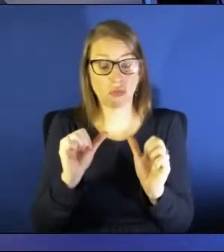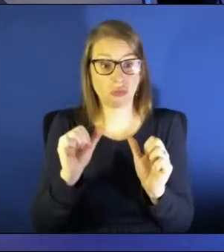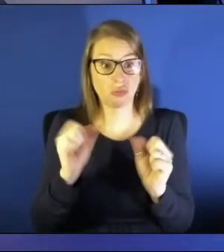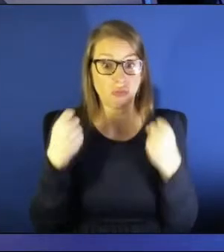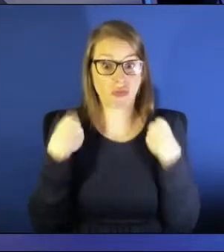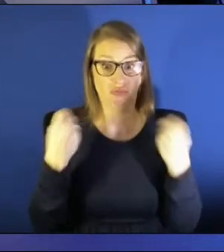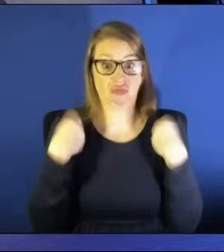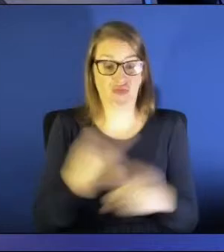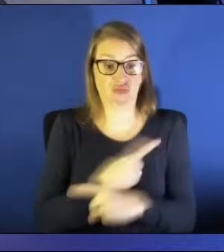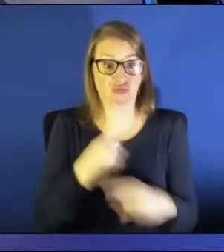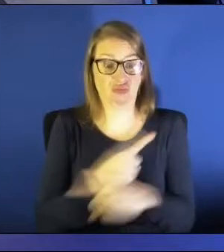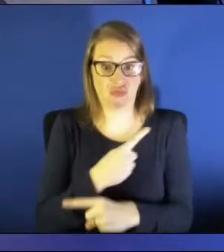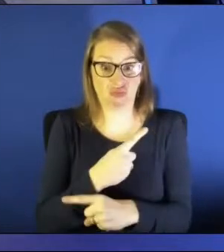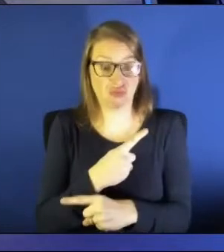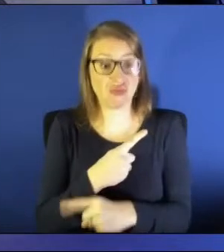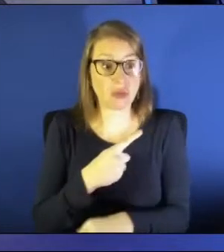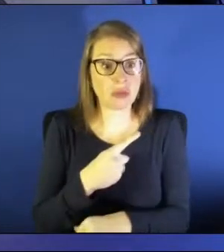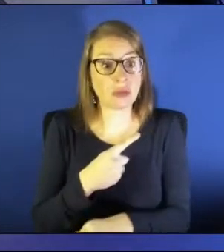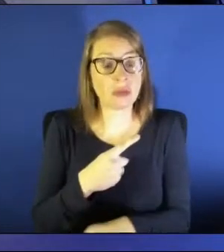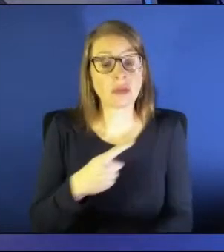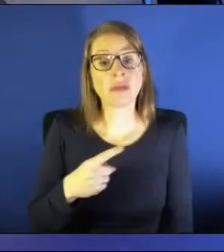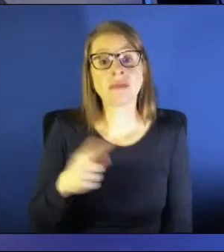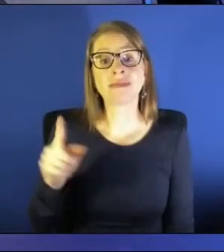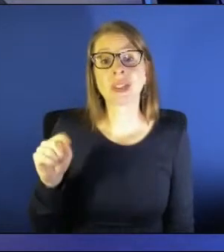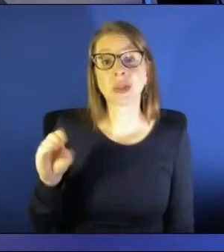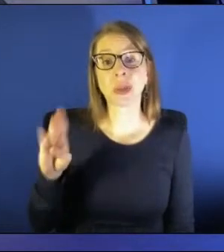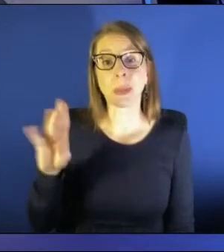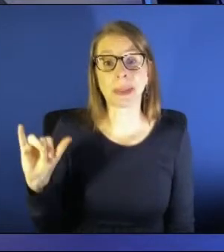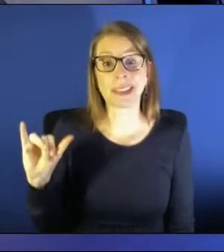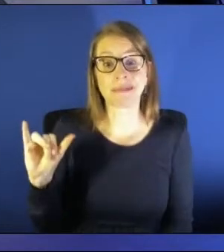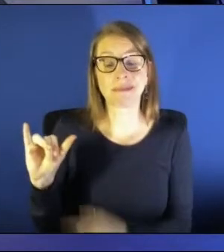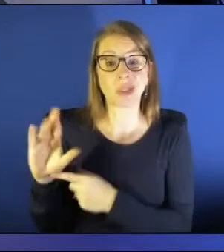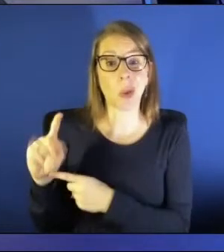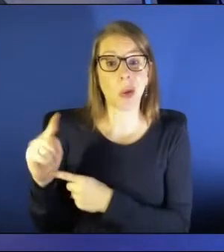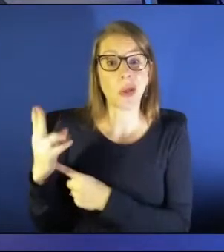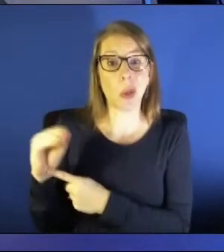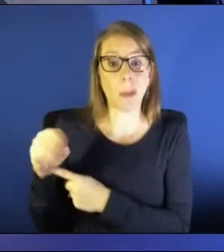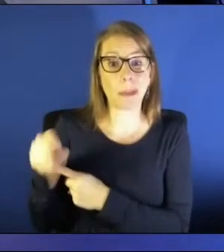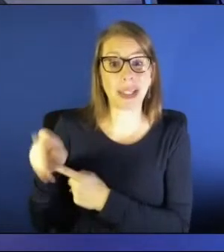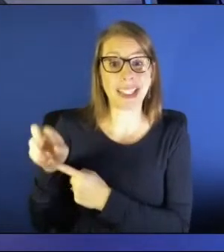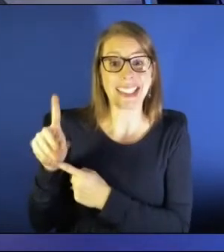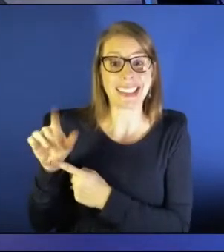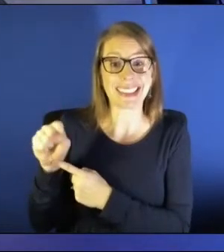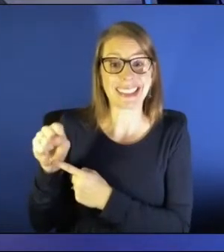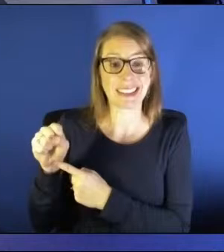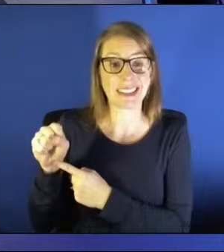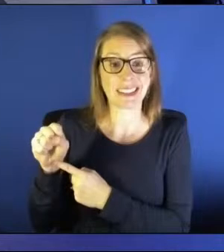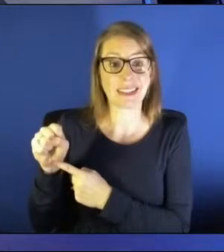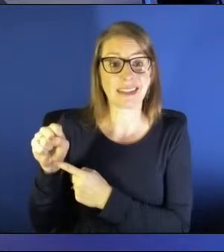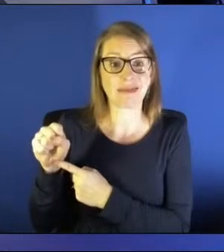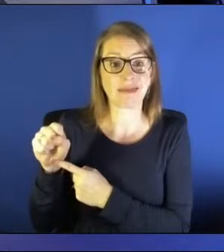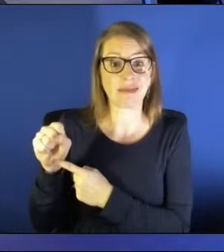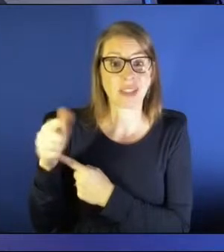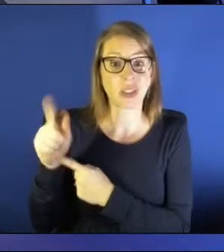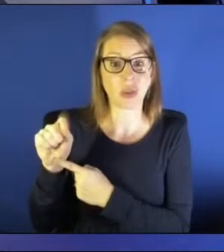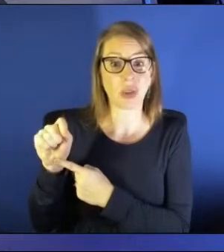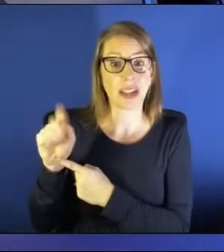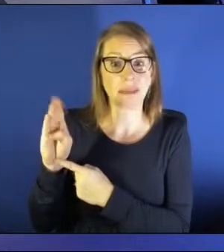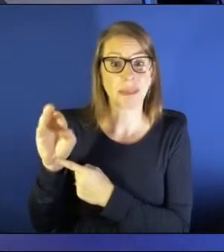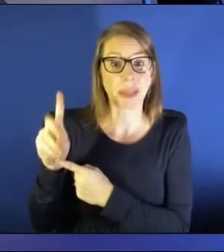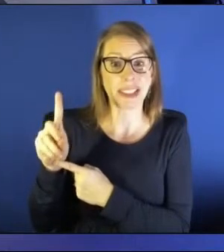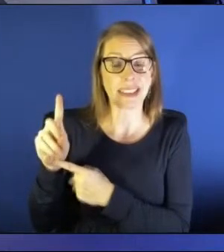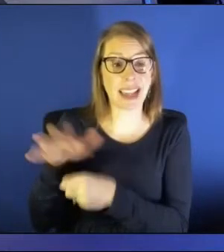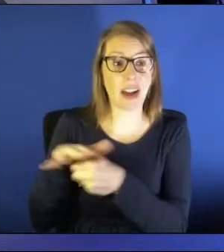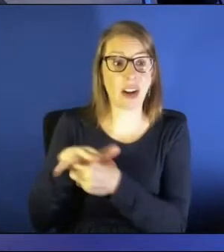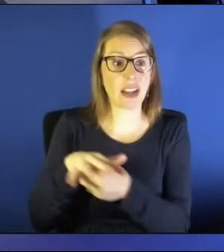of orthopedics and sports medicine here at the health system. And he also sees some of our patients in the Great Bend area. Also, Dr. Nicole Linski, a